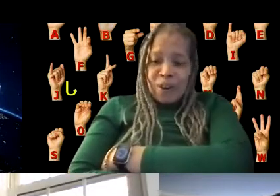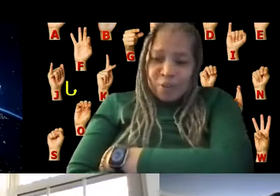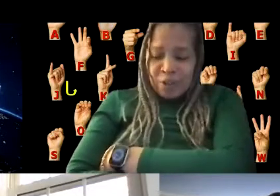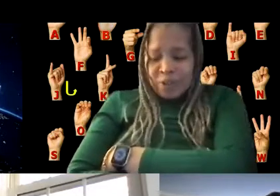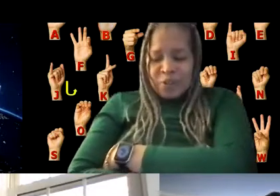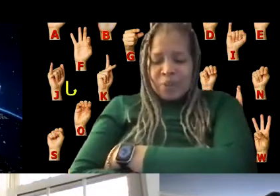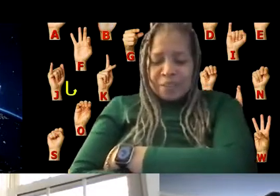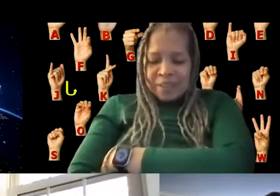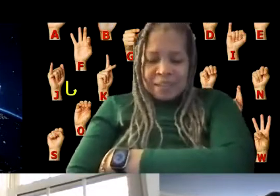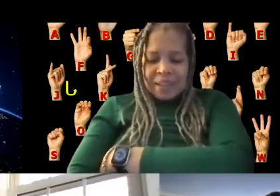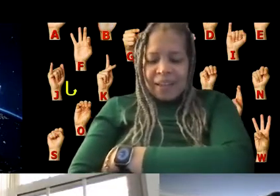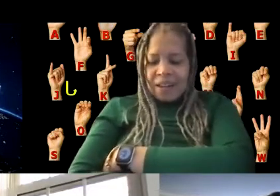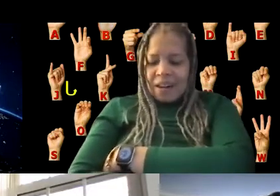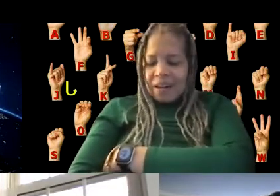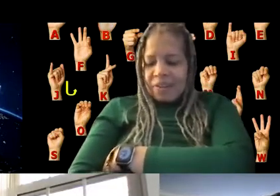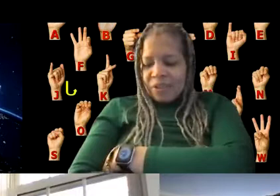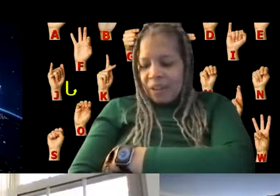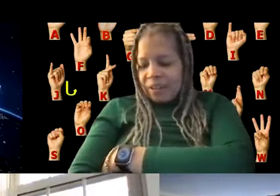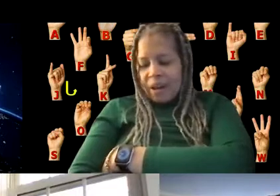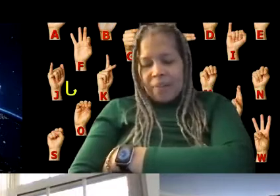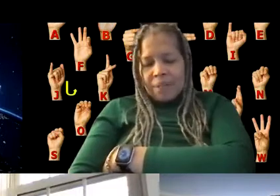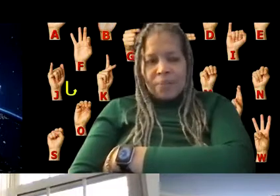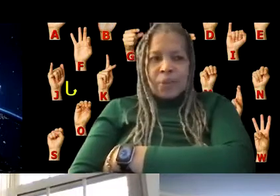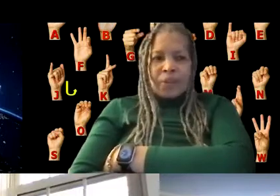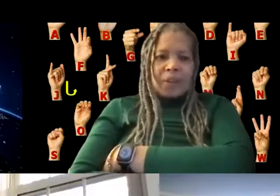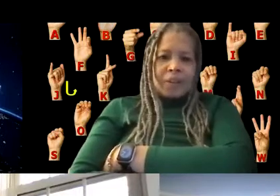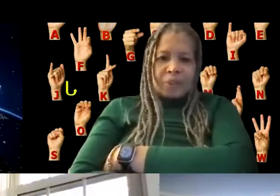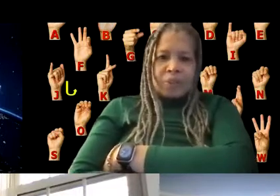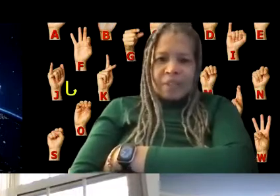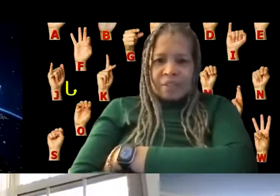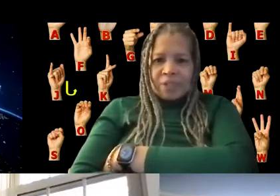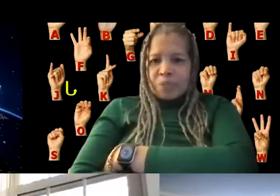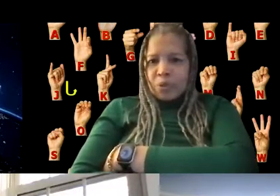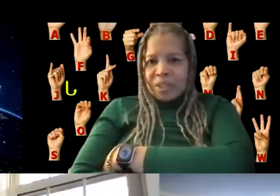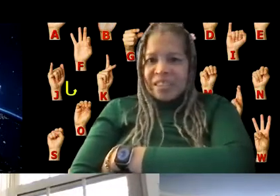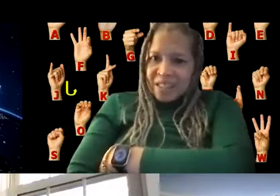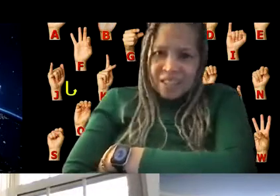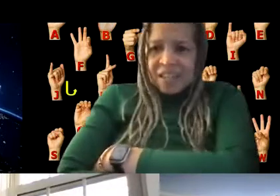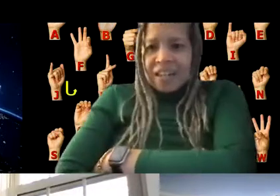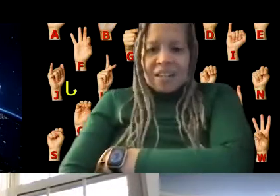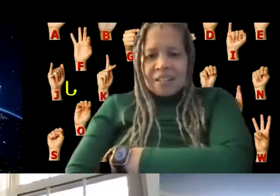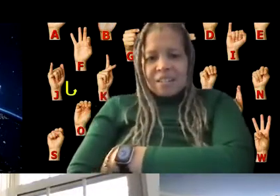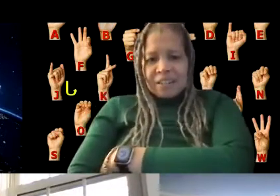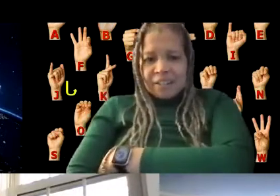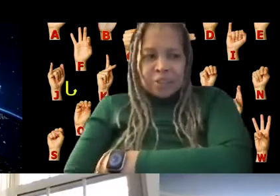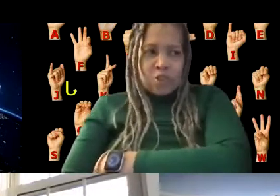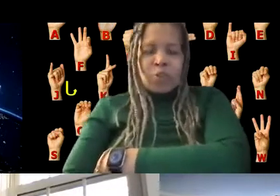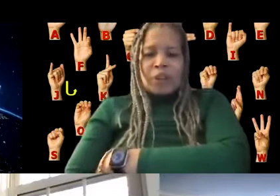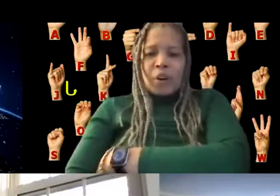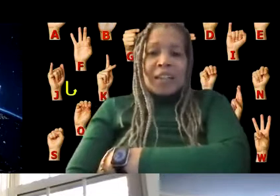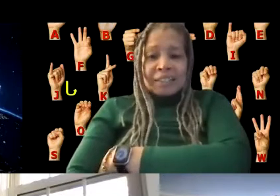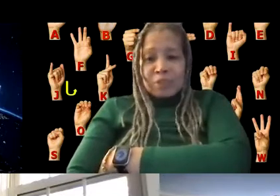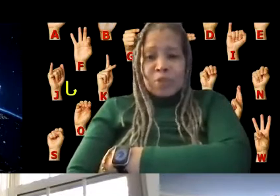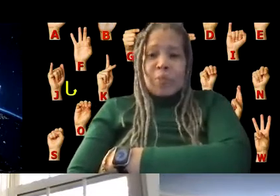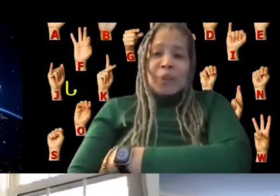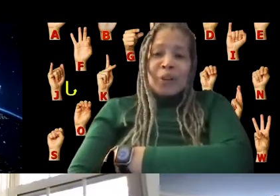you all for joining me today. If it's not obvious, we are all Dukies of some sort. I'm not exactly sure what